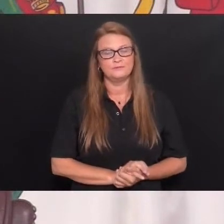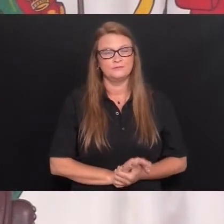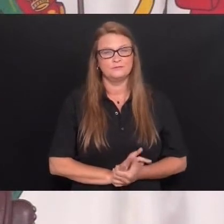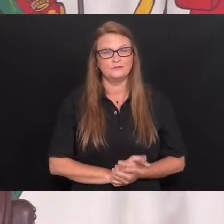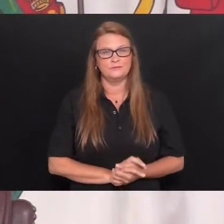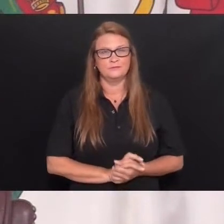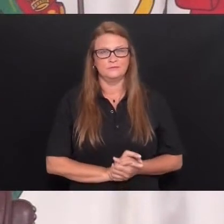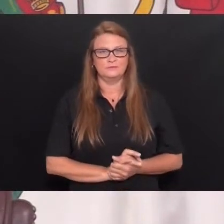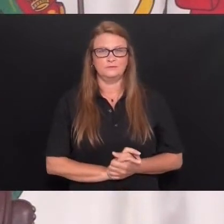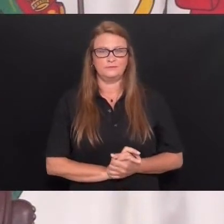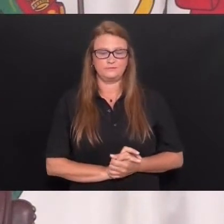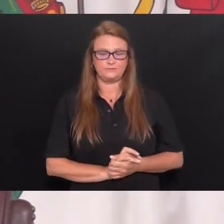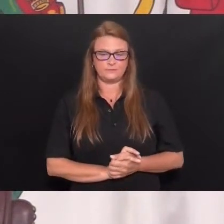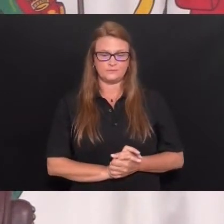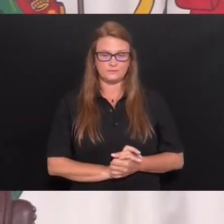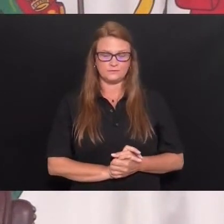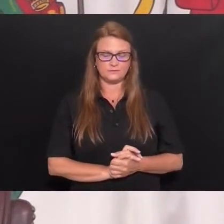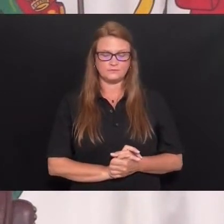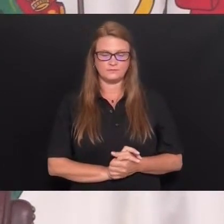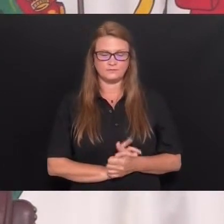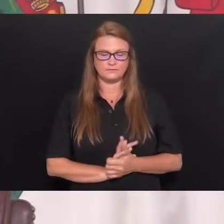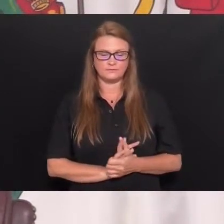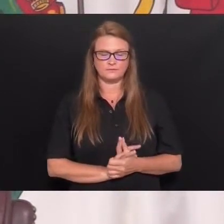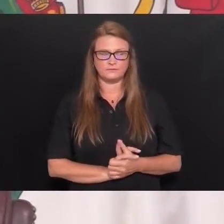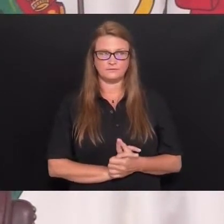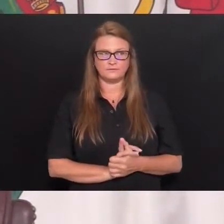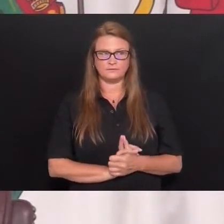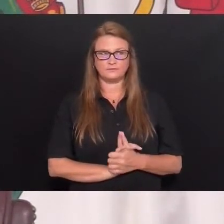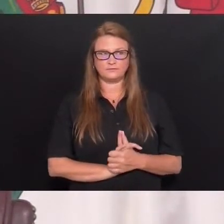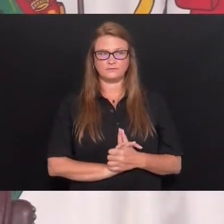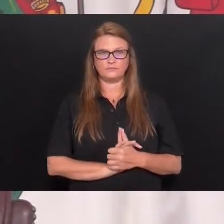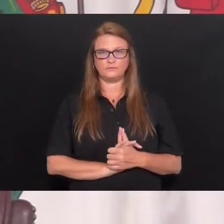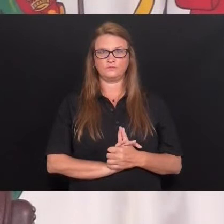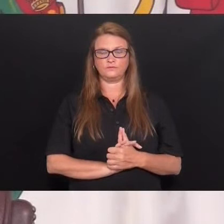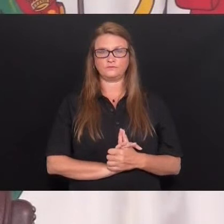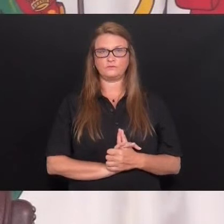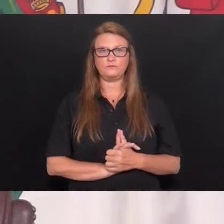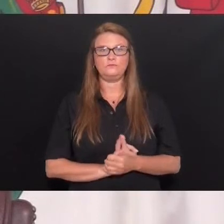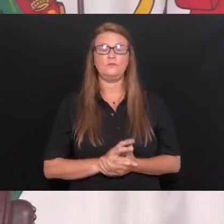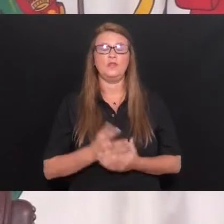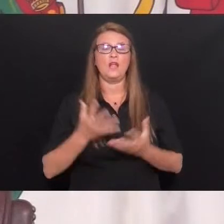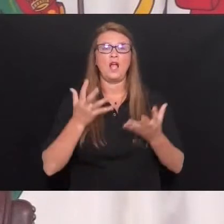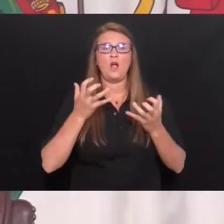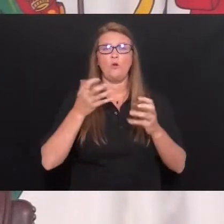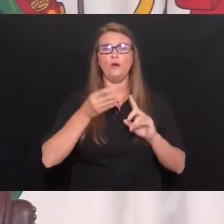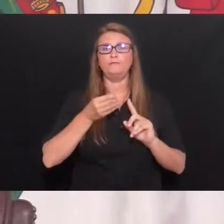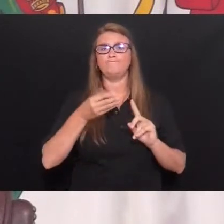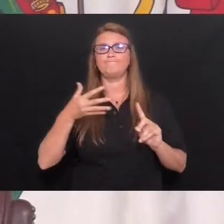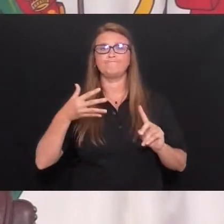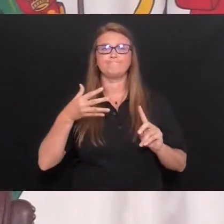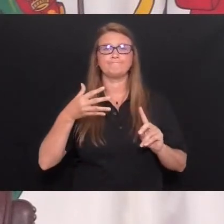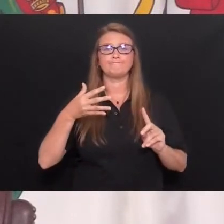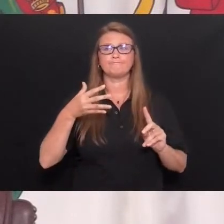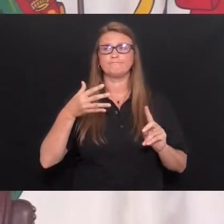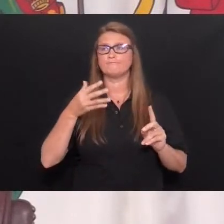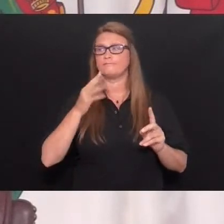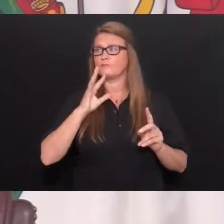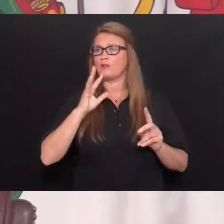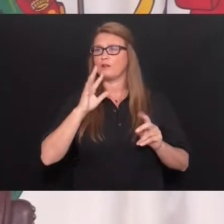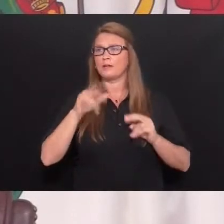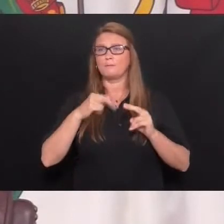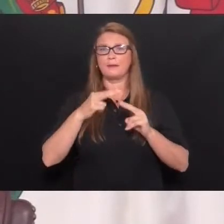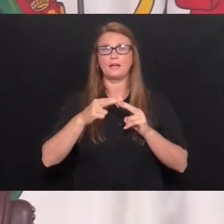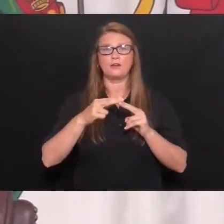I want to talk to you just 1 second about just this. You know, we go out and we take that